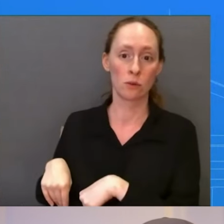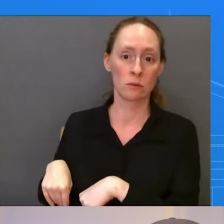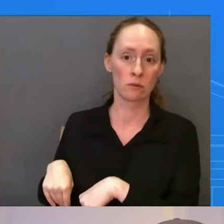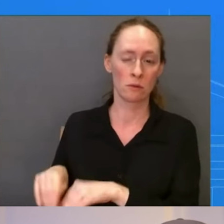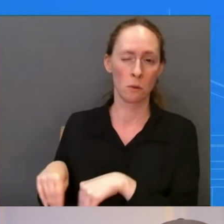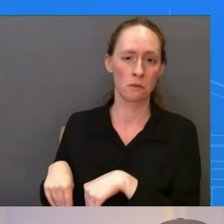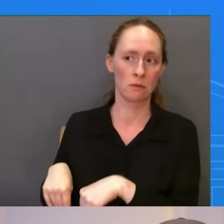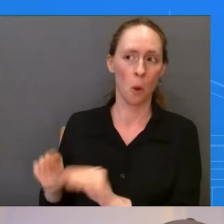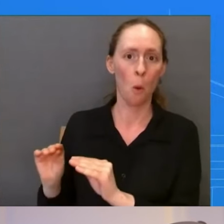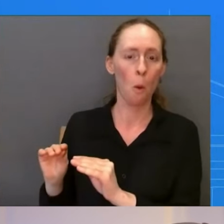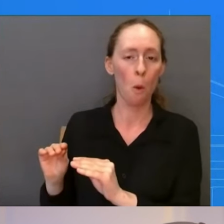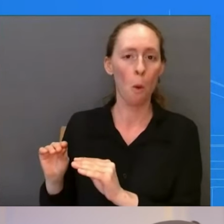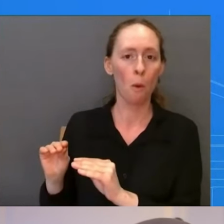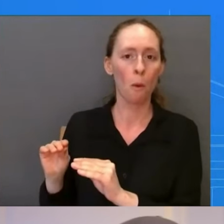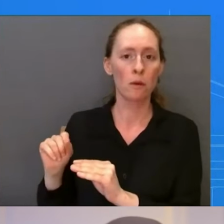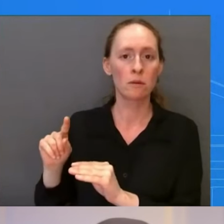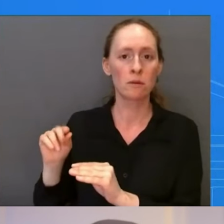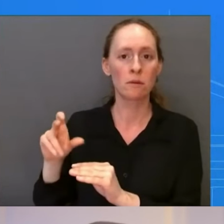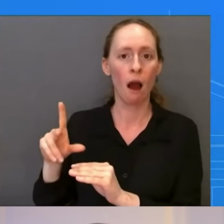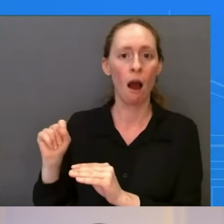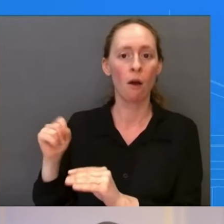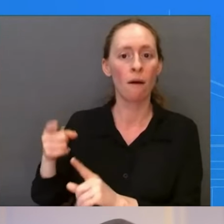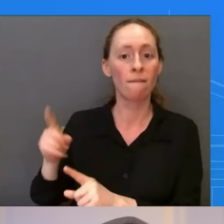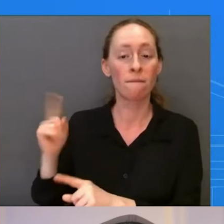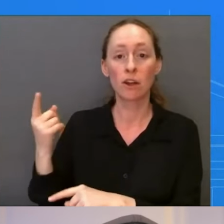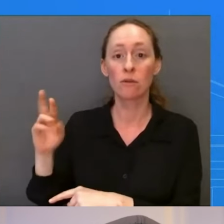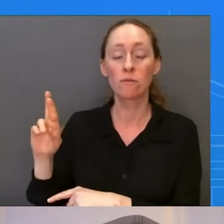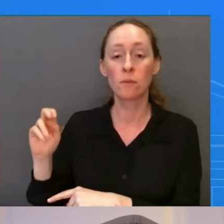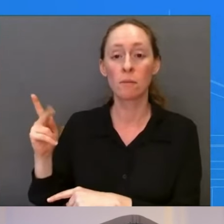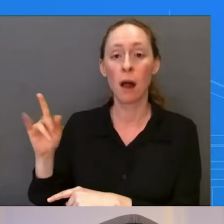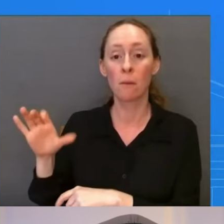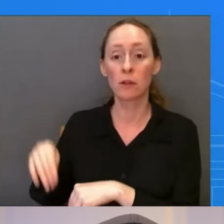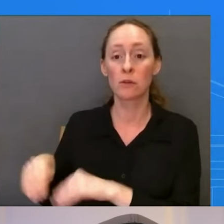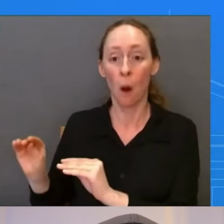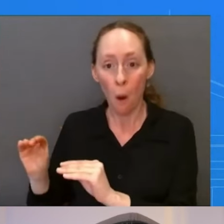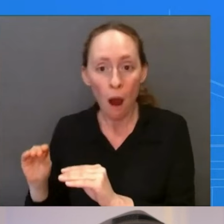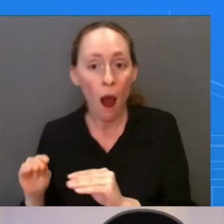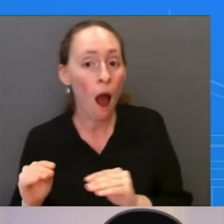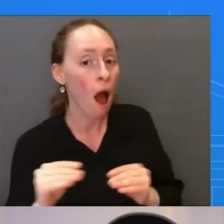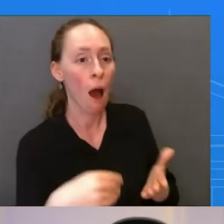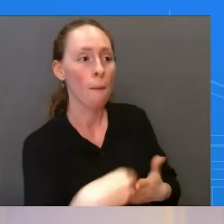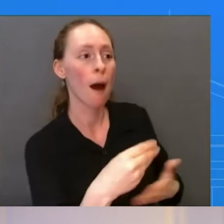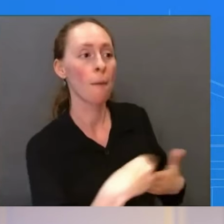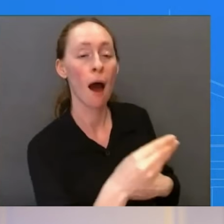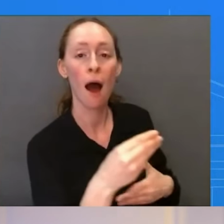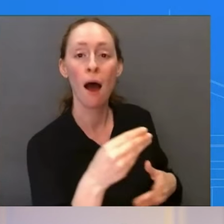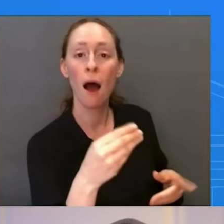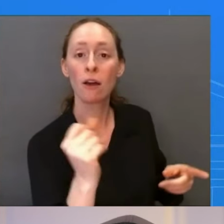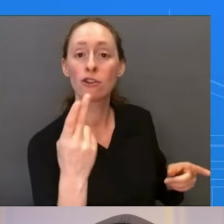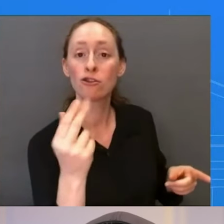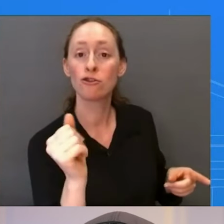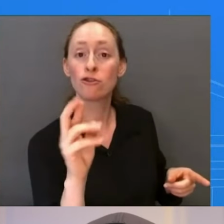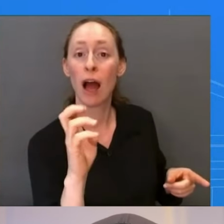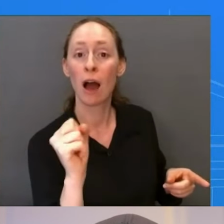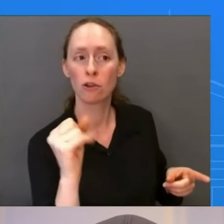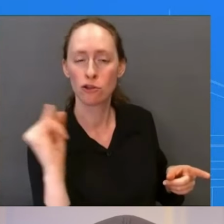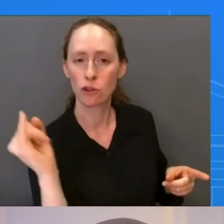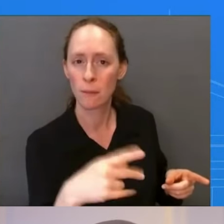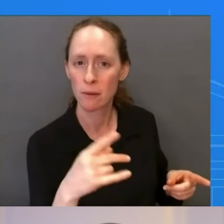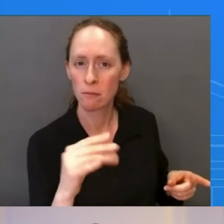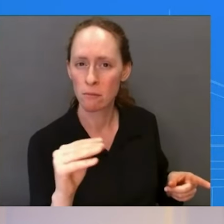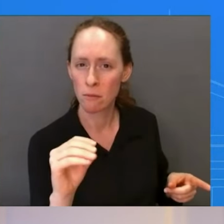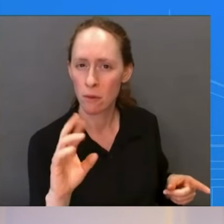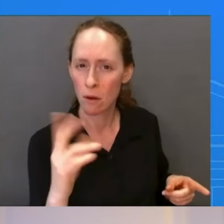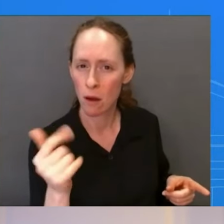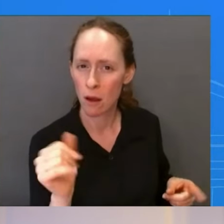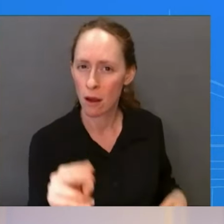Morgan. Look, not going to speak directly to that. I have not seen those reports. I get what you're saying.